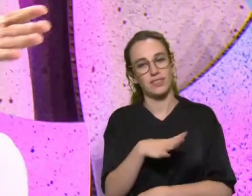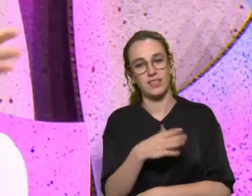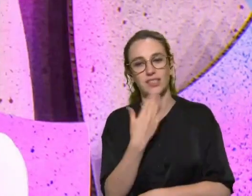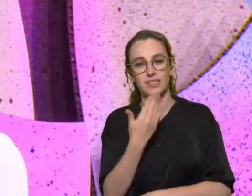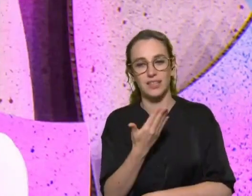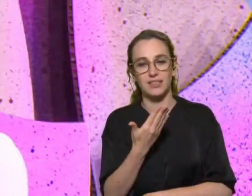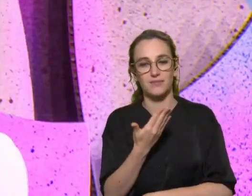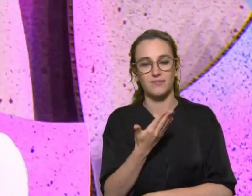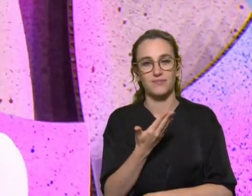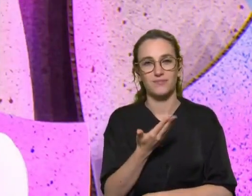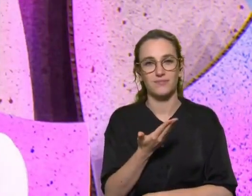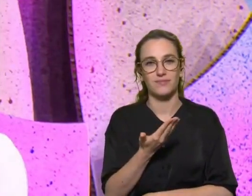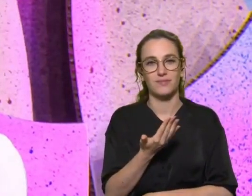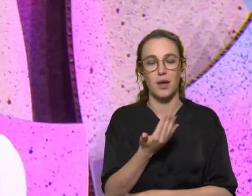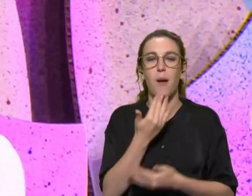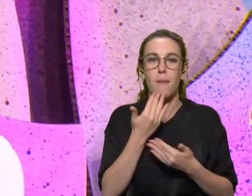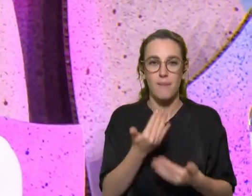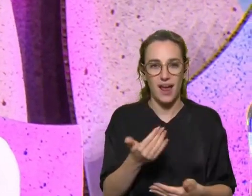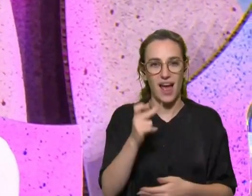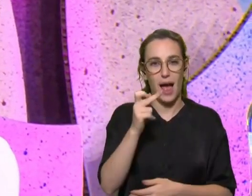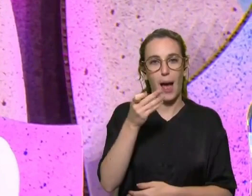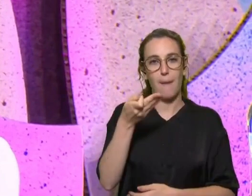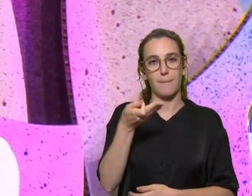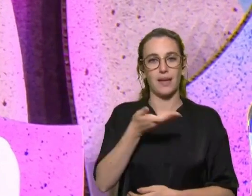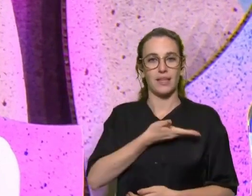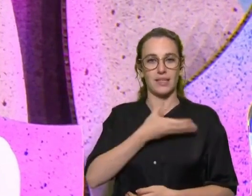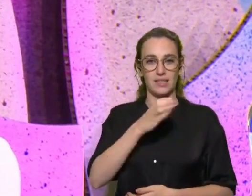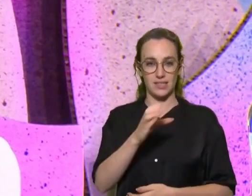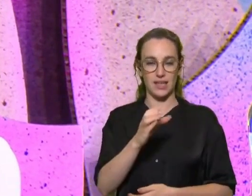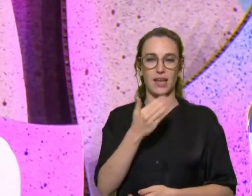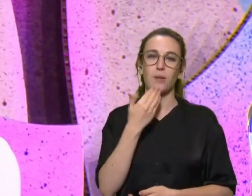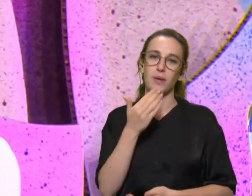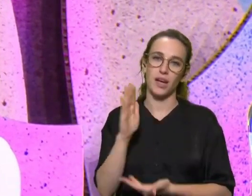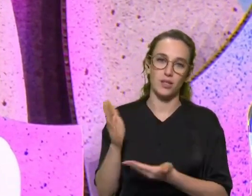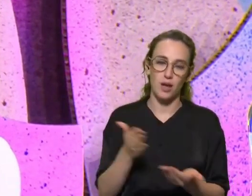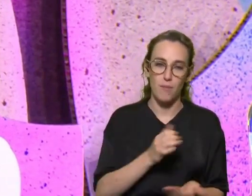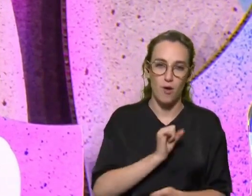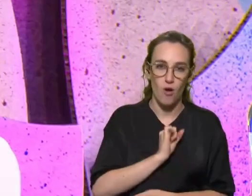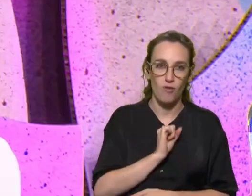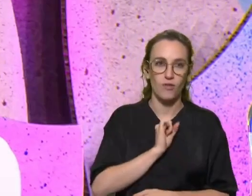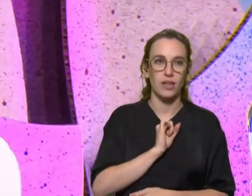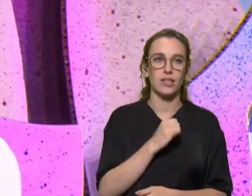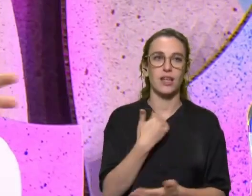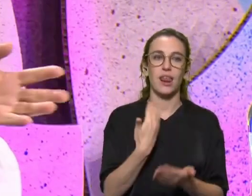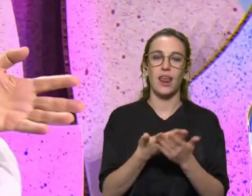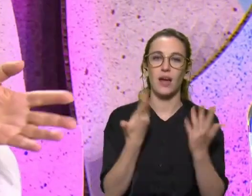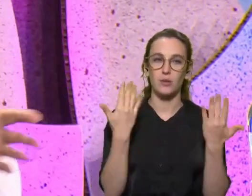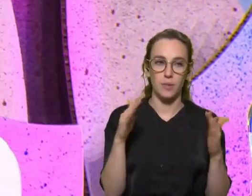all and congratulate APDC. Thank you for the invitation to be here.